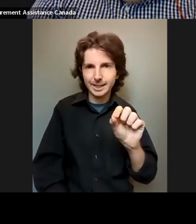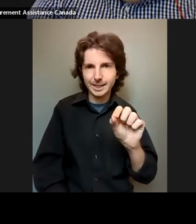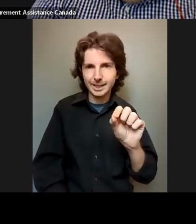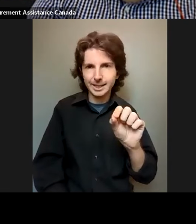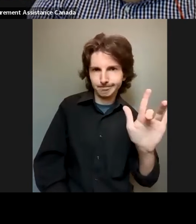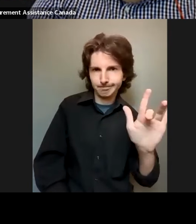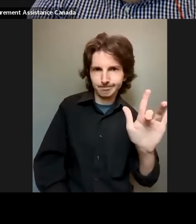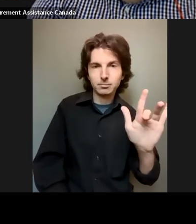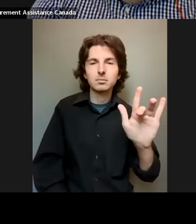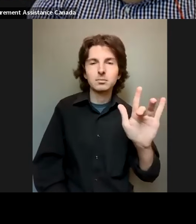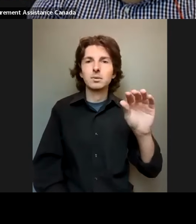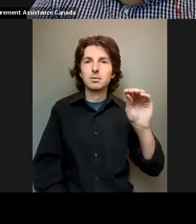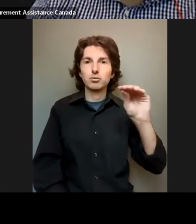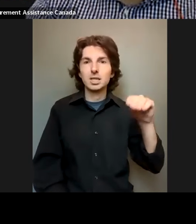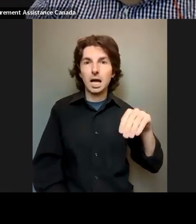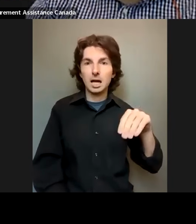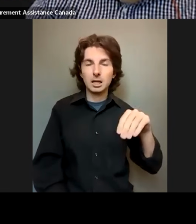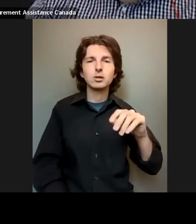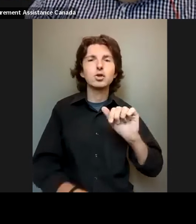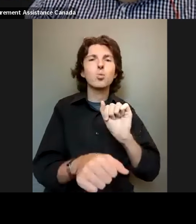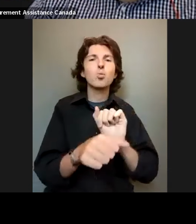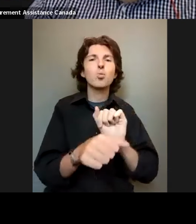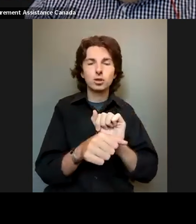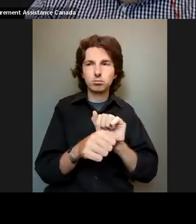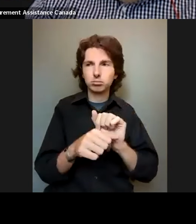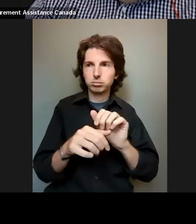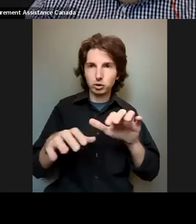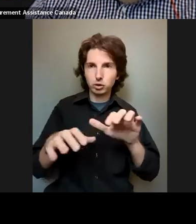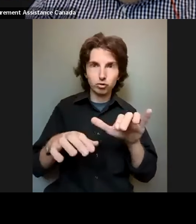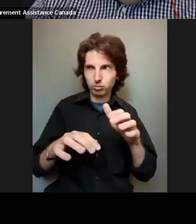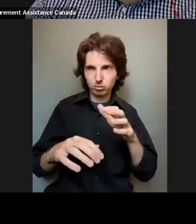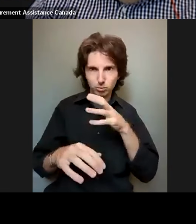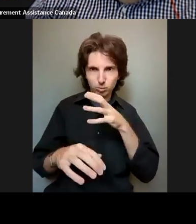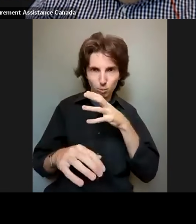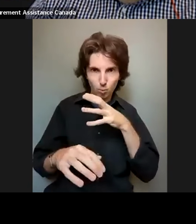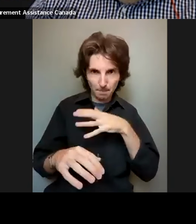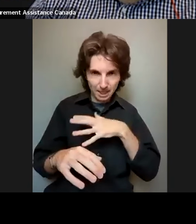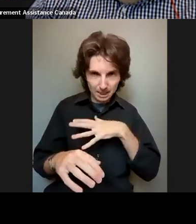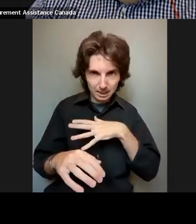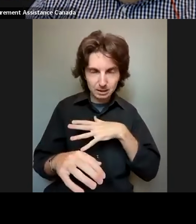women, the bottom, at the very bottom, the cleaning